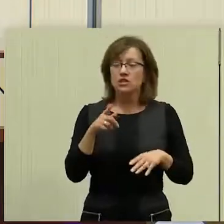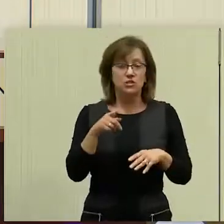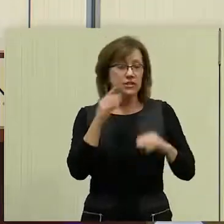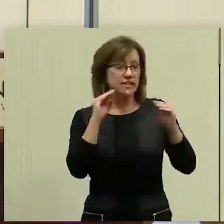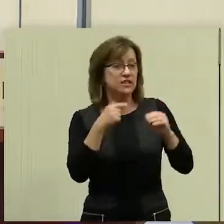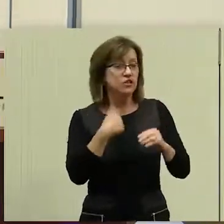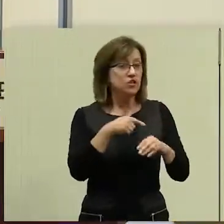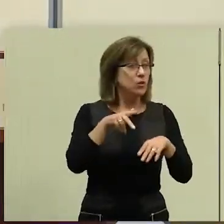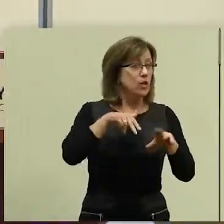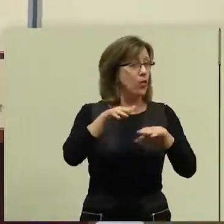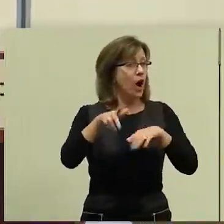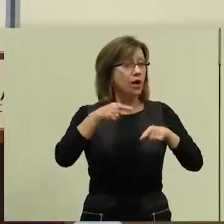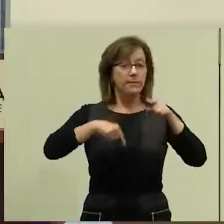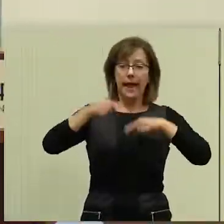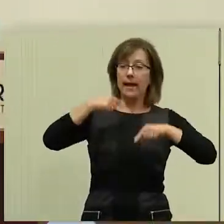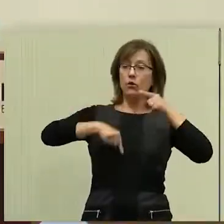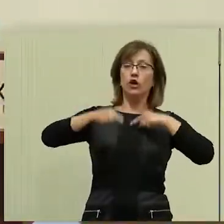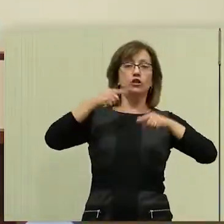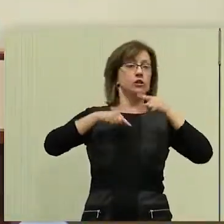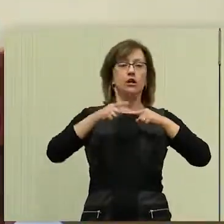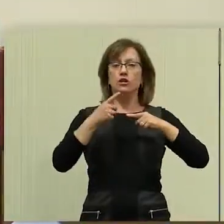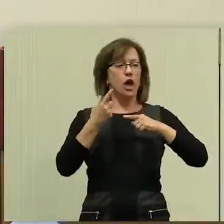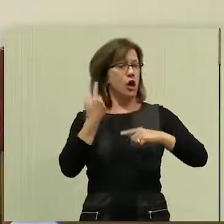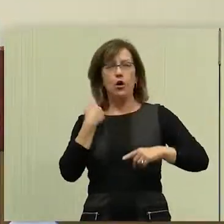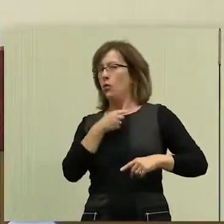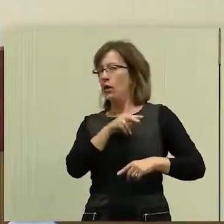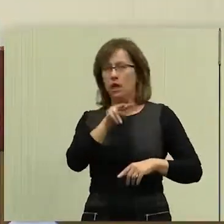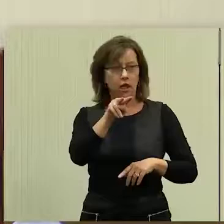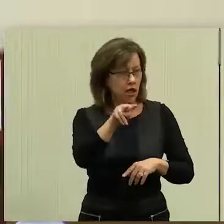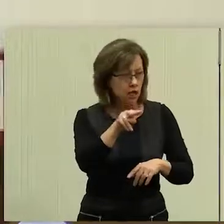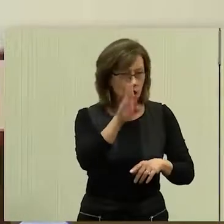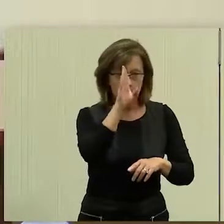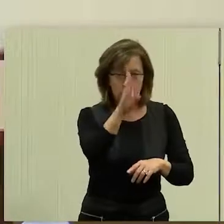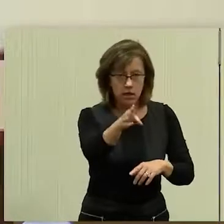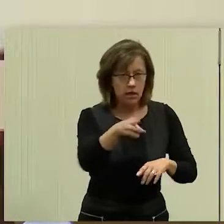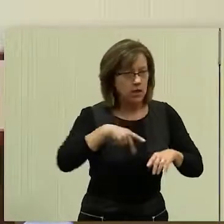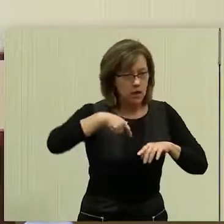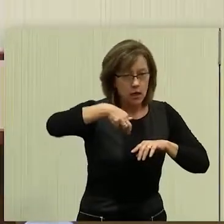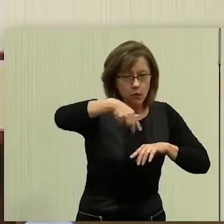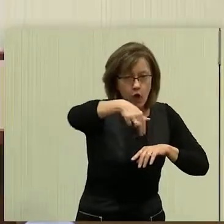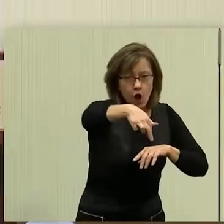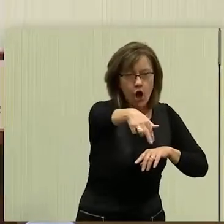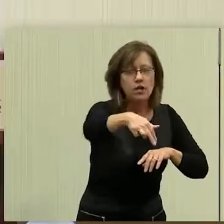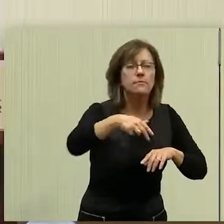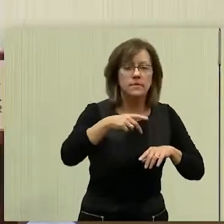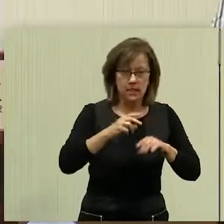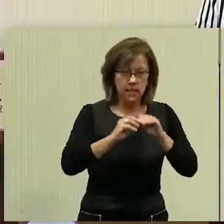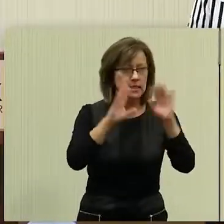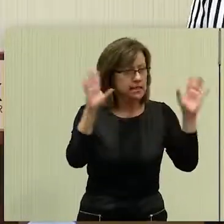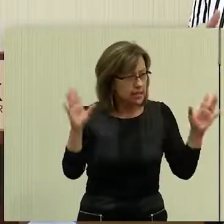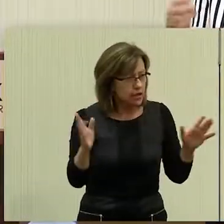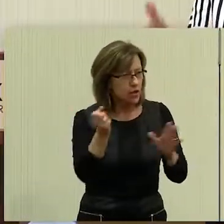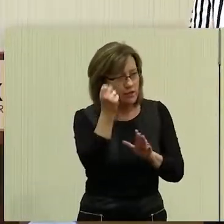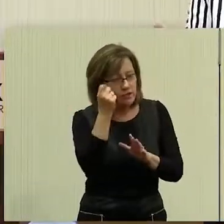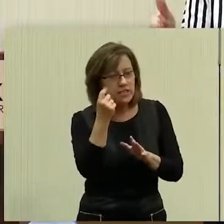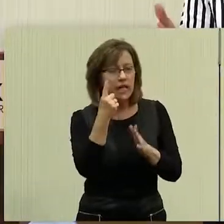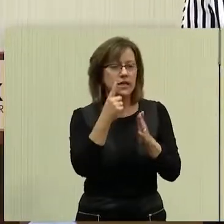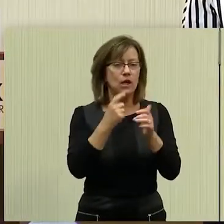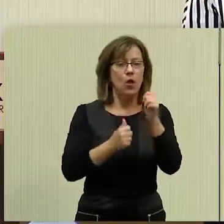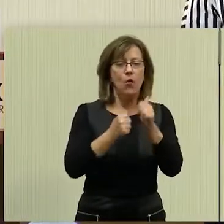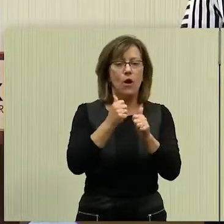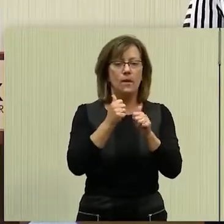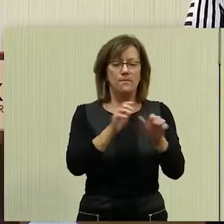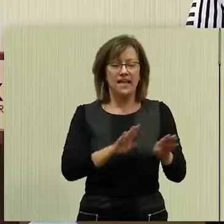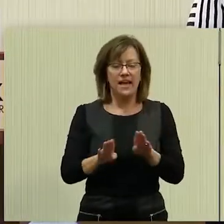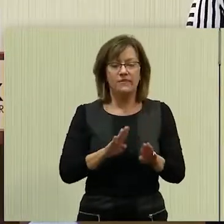going outside? No, we walk with our bodies facing this way. So being very clear with the children of understanding what behaviors did